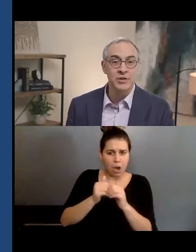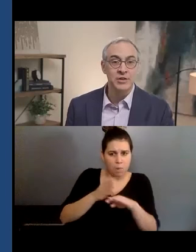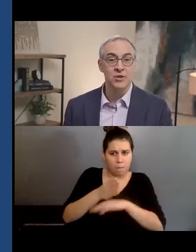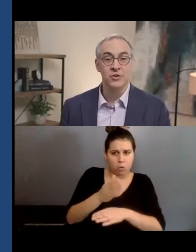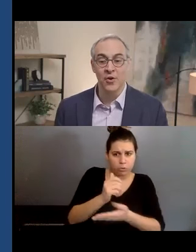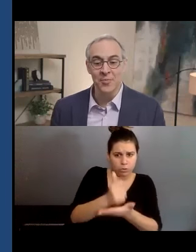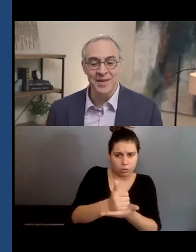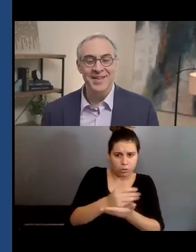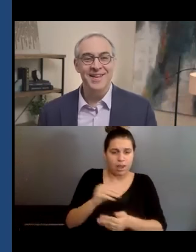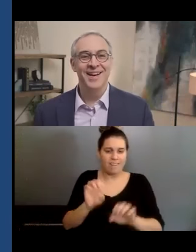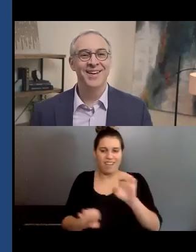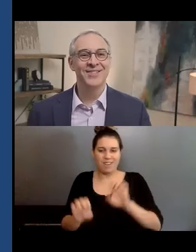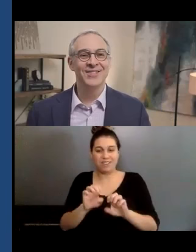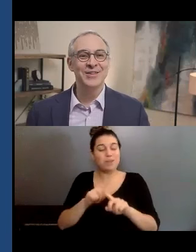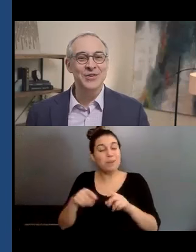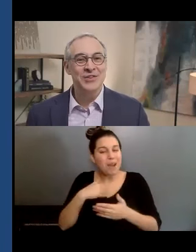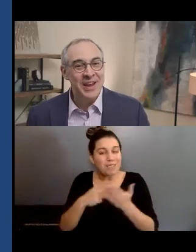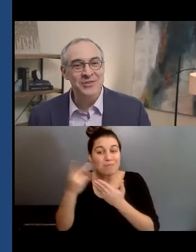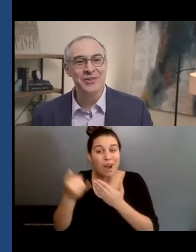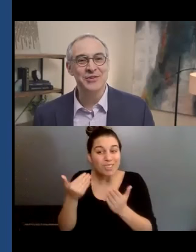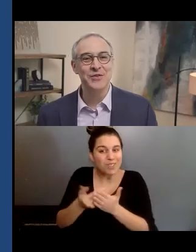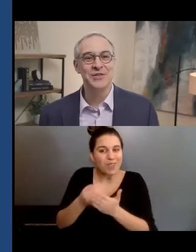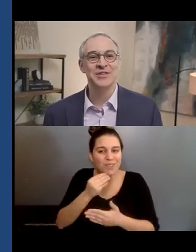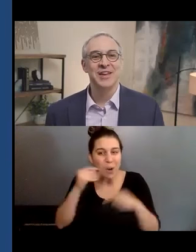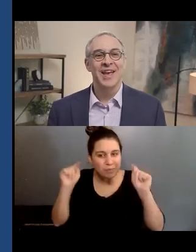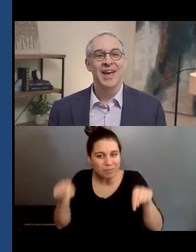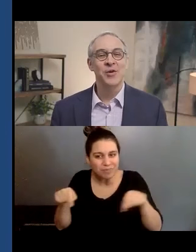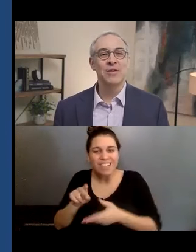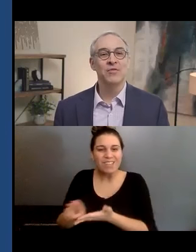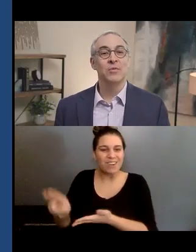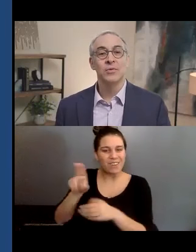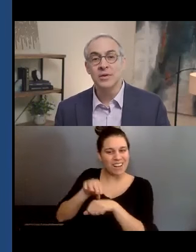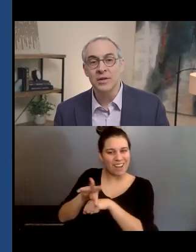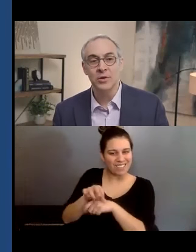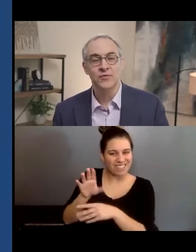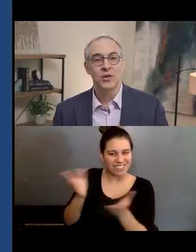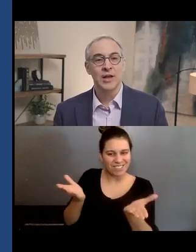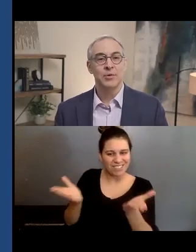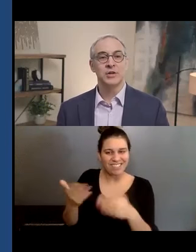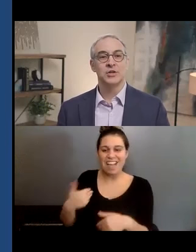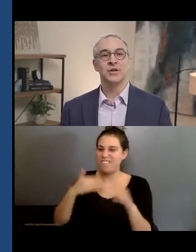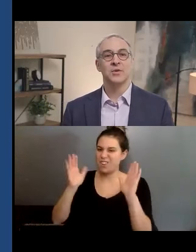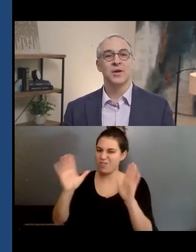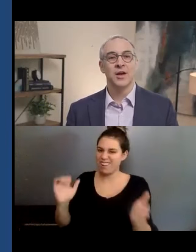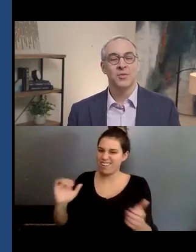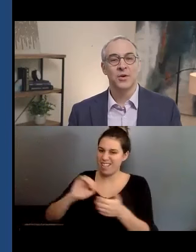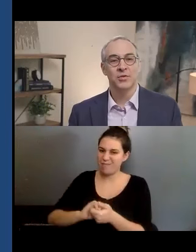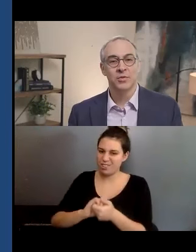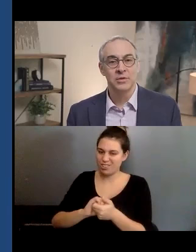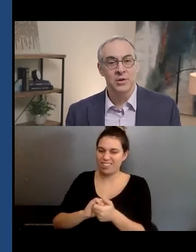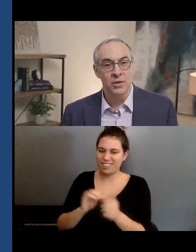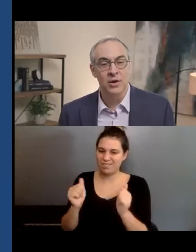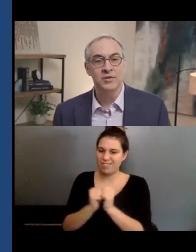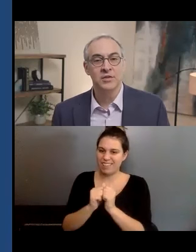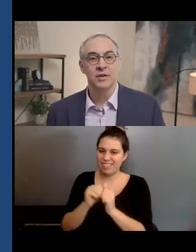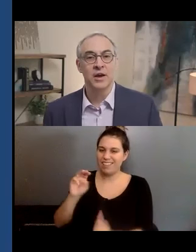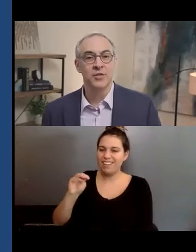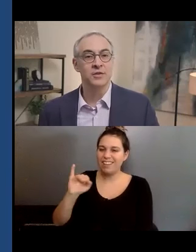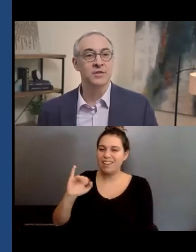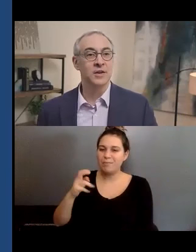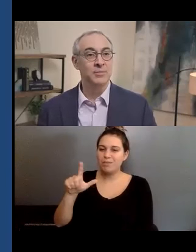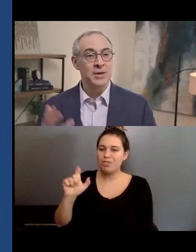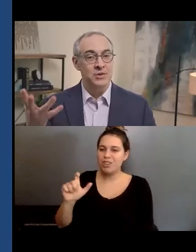also projects closer to home. The University Counseling Services. We have a really wonderful collaboration with Michelle Lawrence